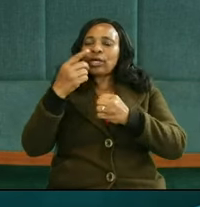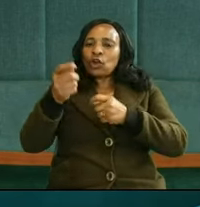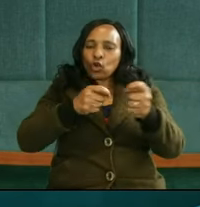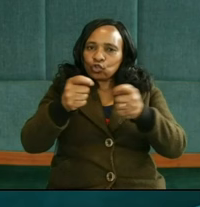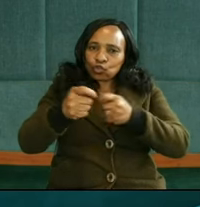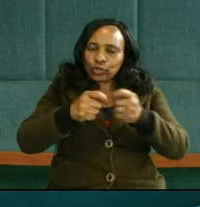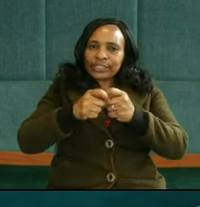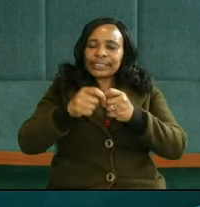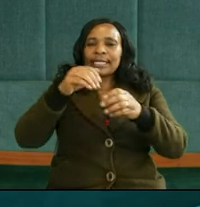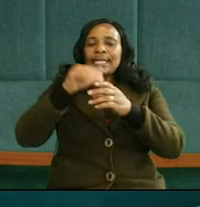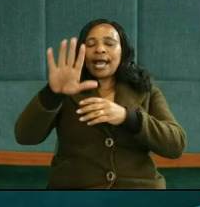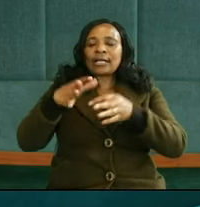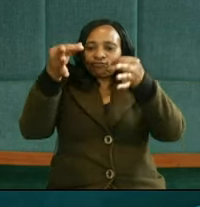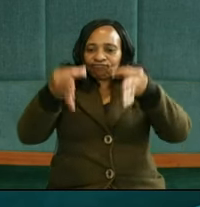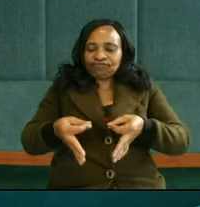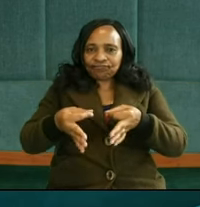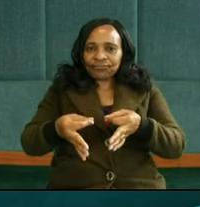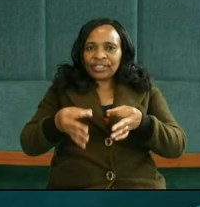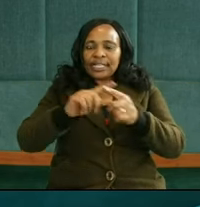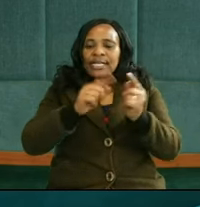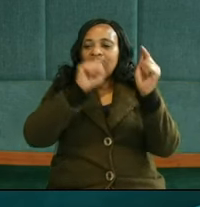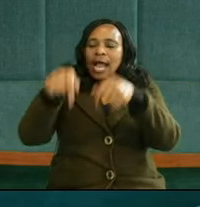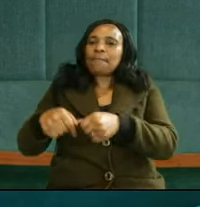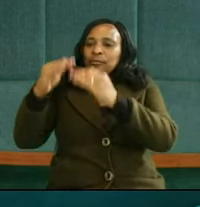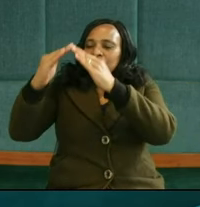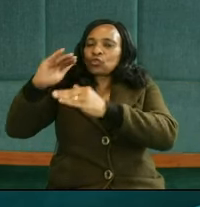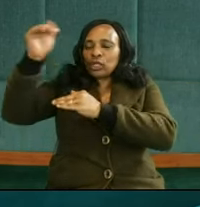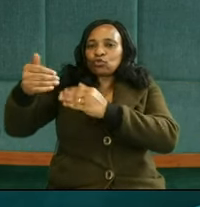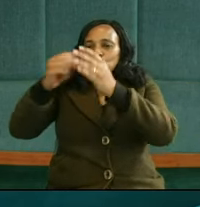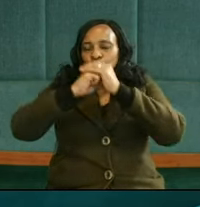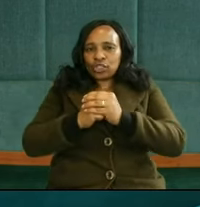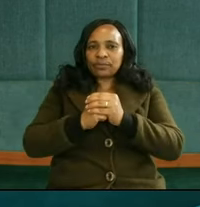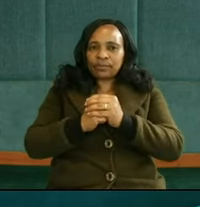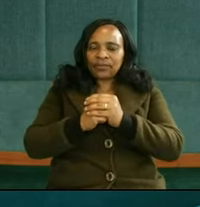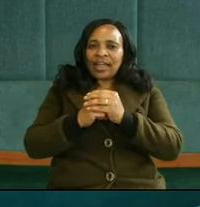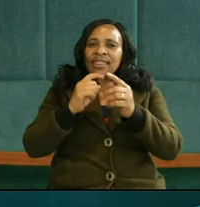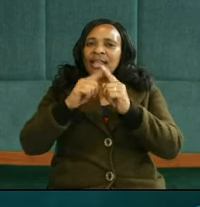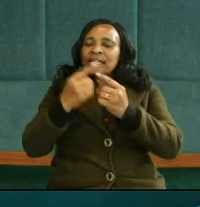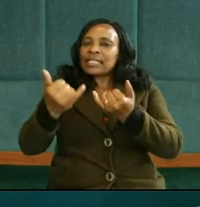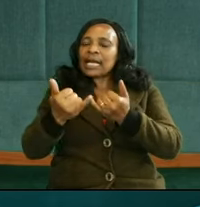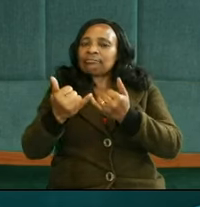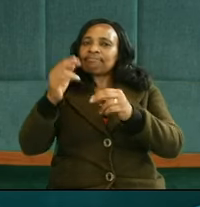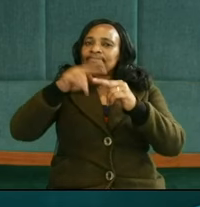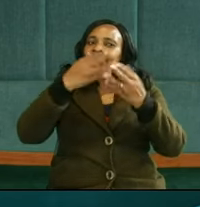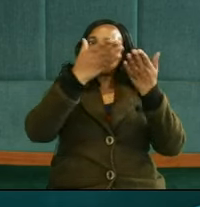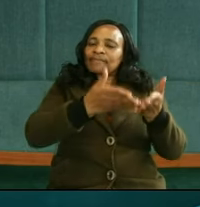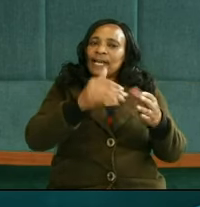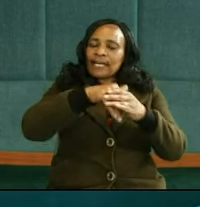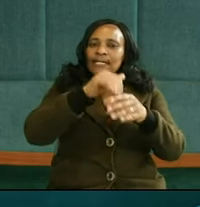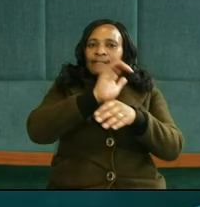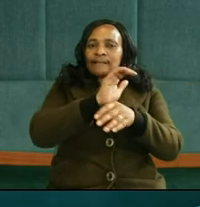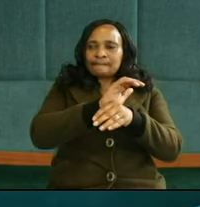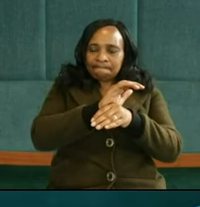of her treasury and had come to Jerusalem to worship, was returning and sitting in his